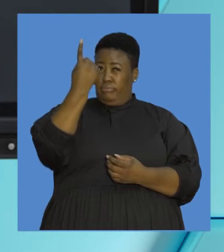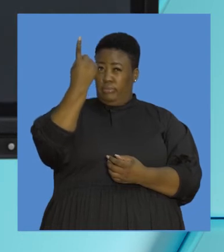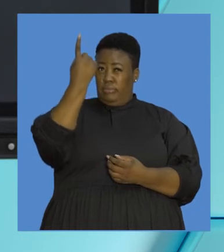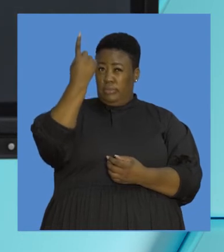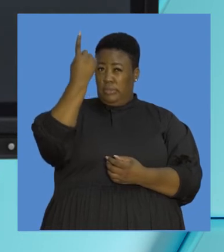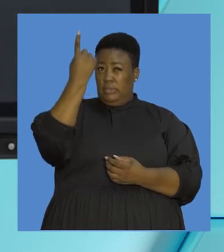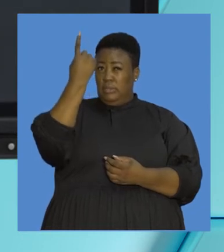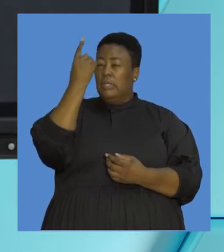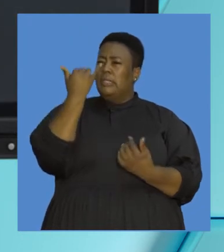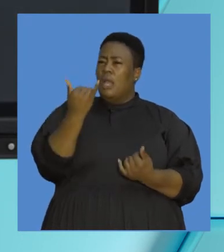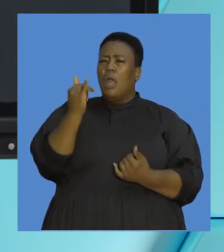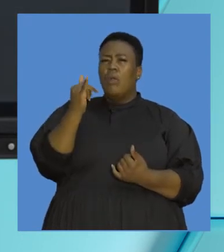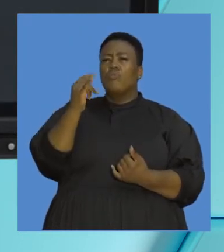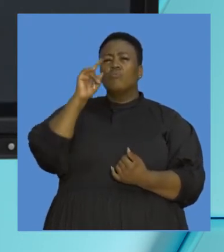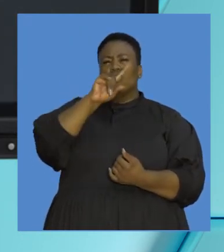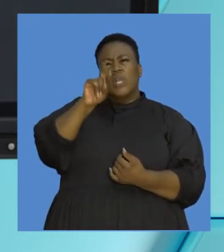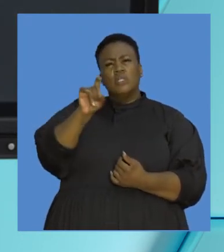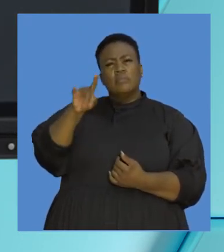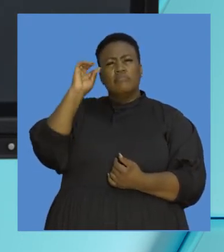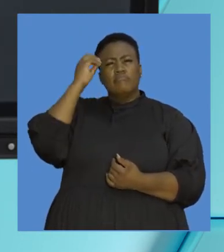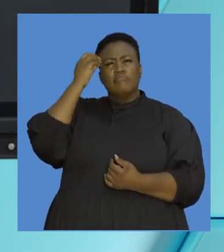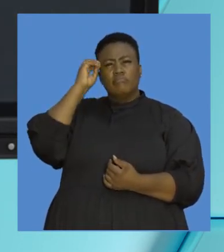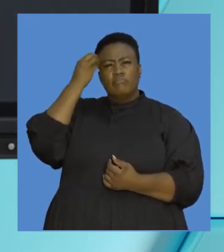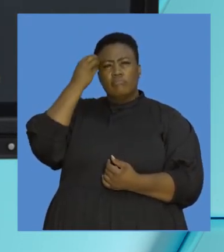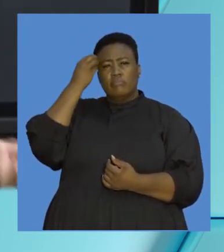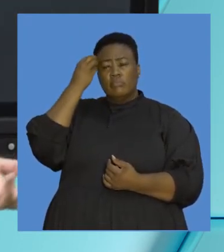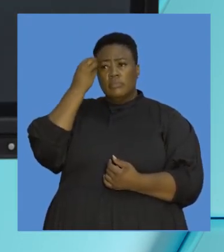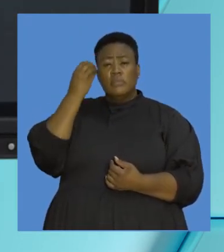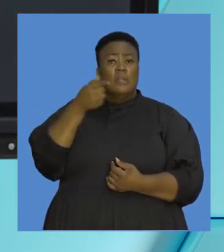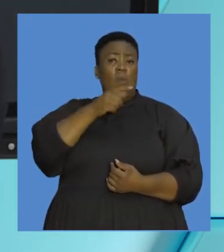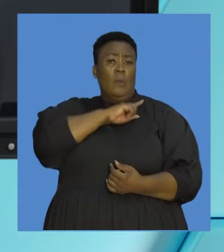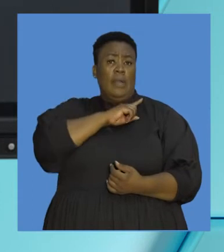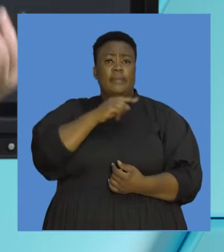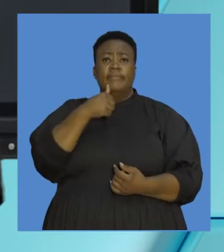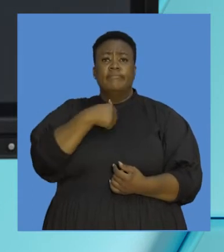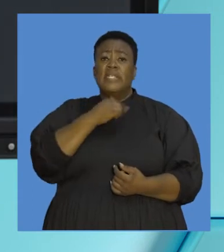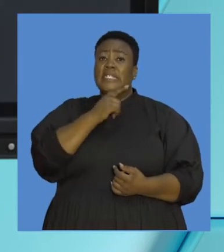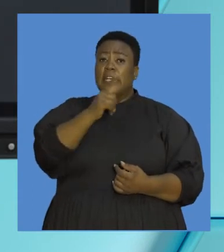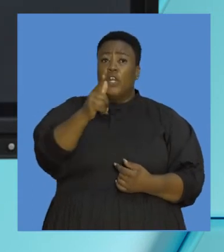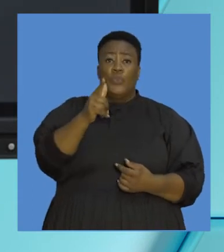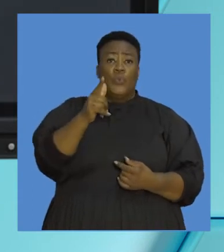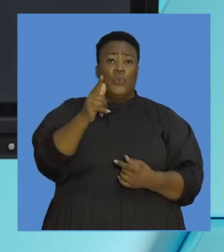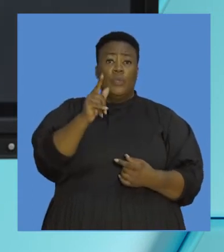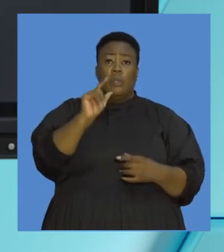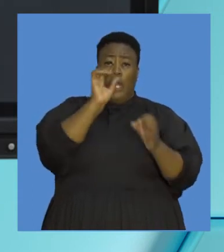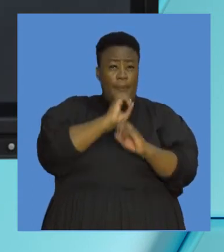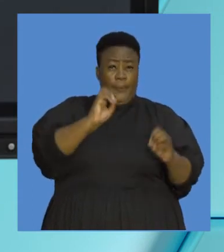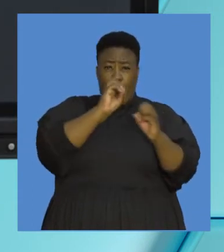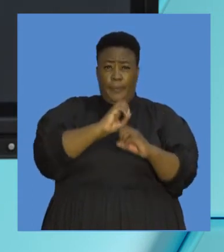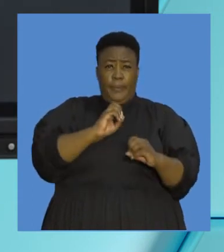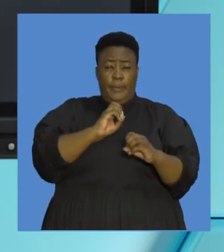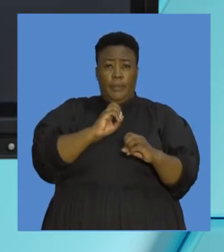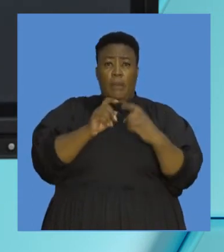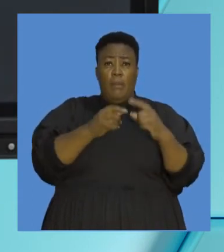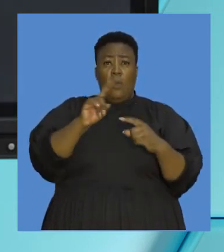interesting question, because I'm not telling you anything about the